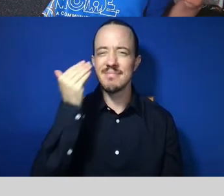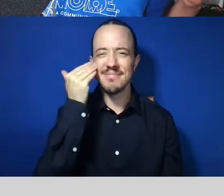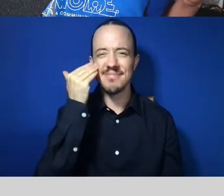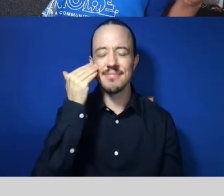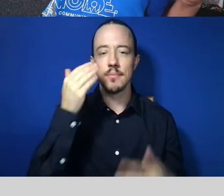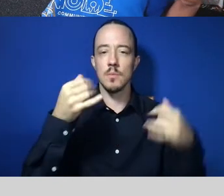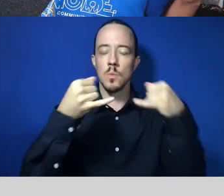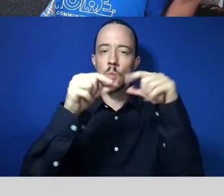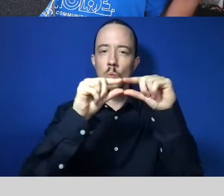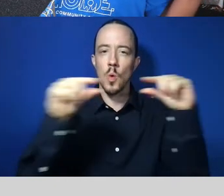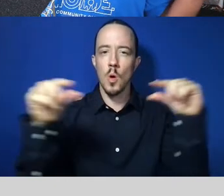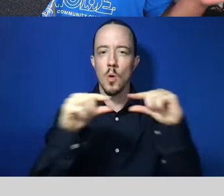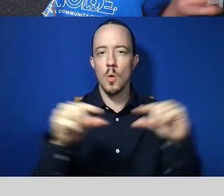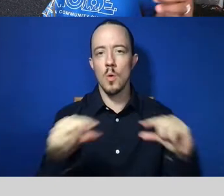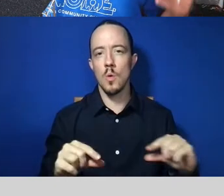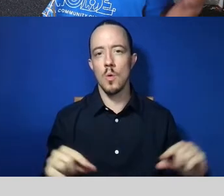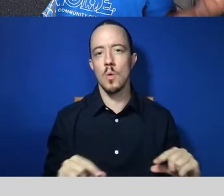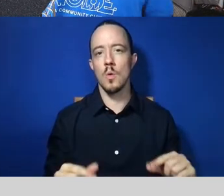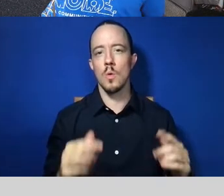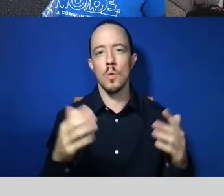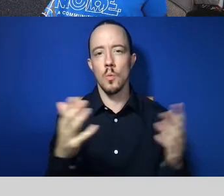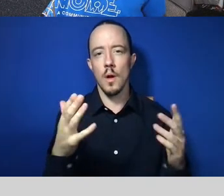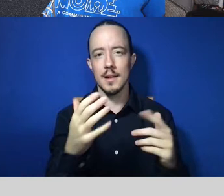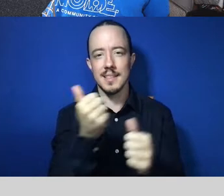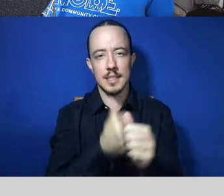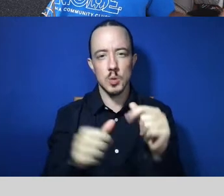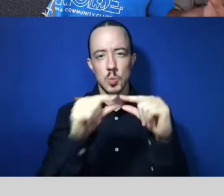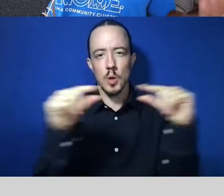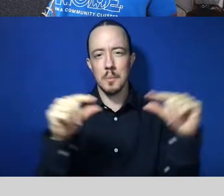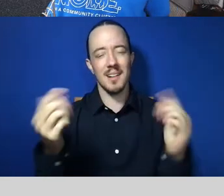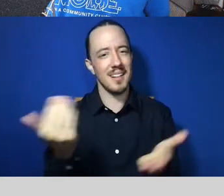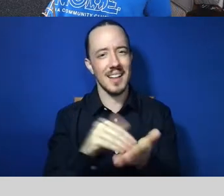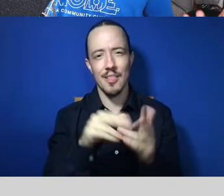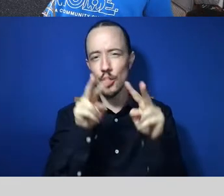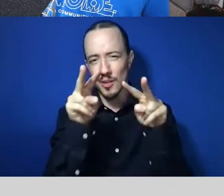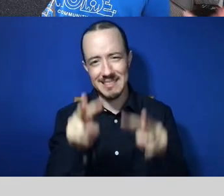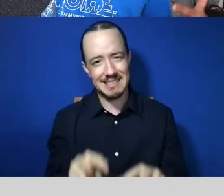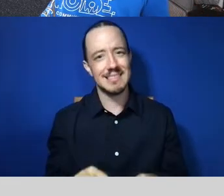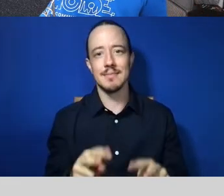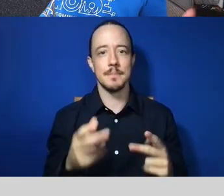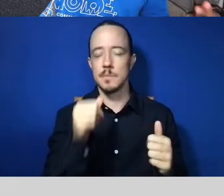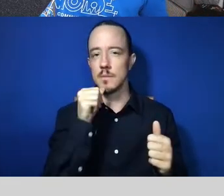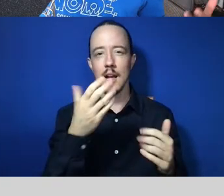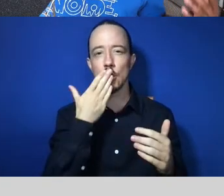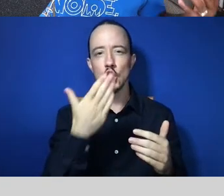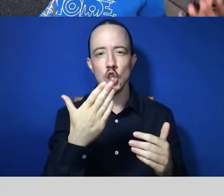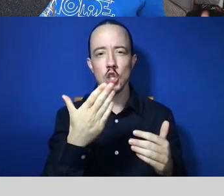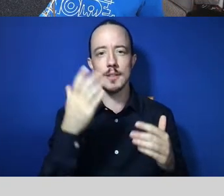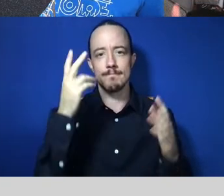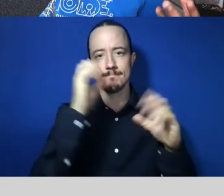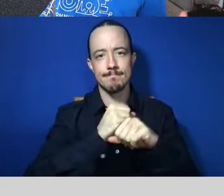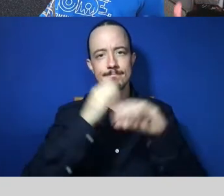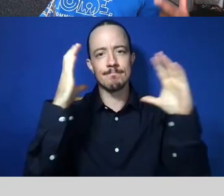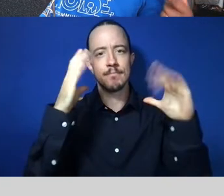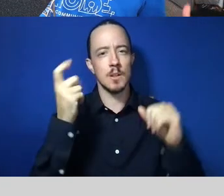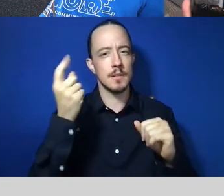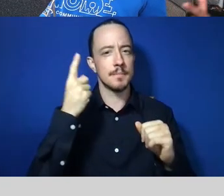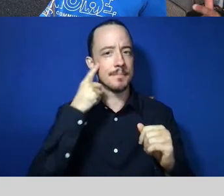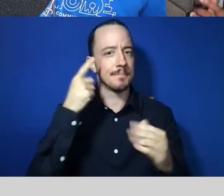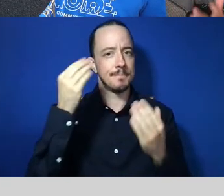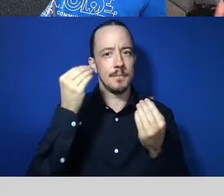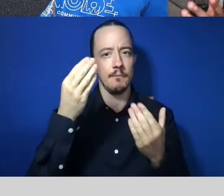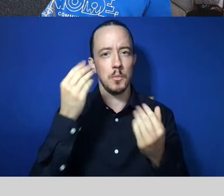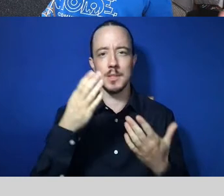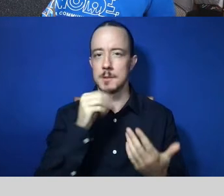each row is telling us. But again, looking at it this way, we don't get a good